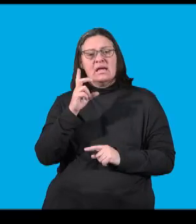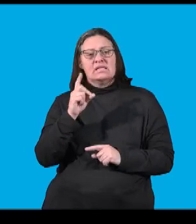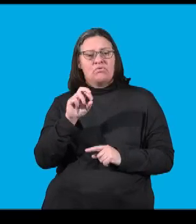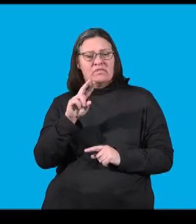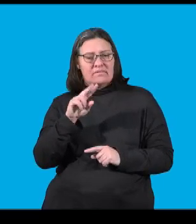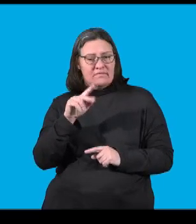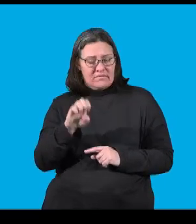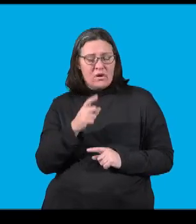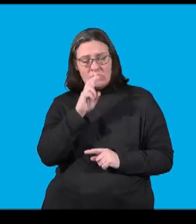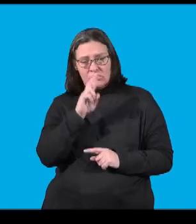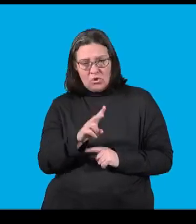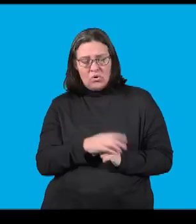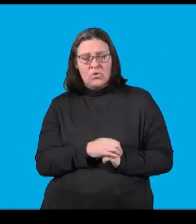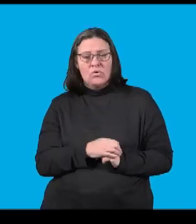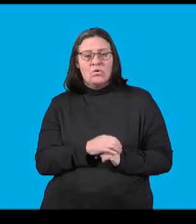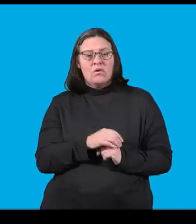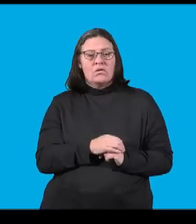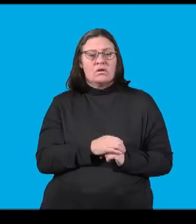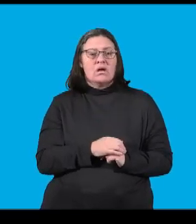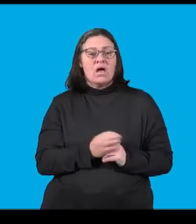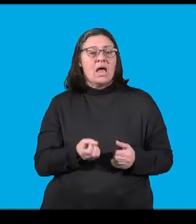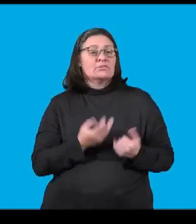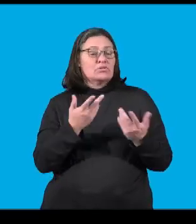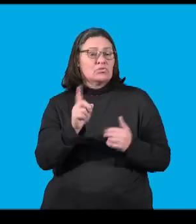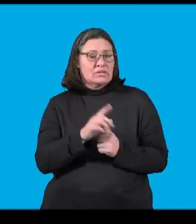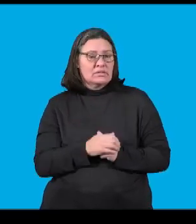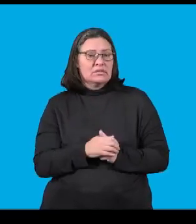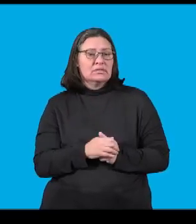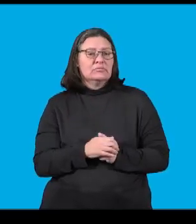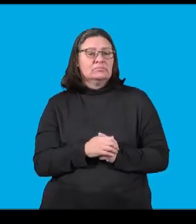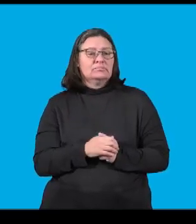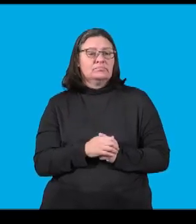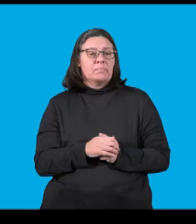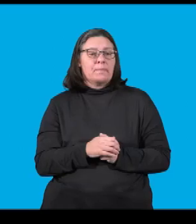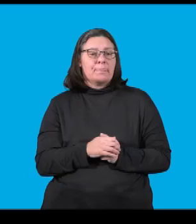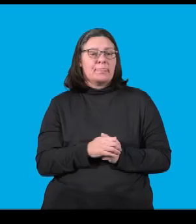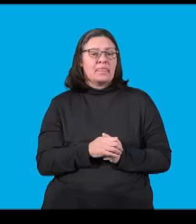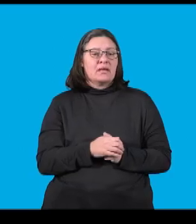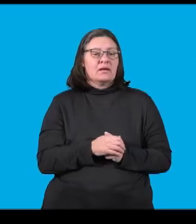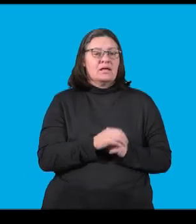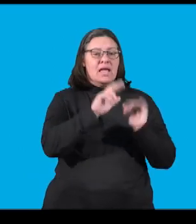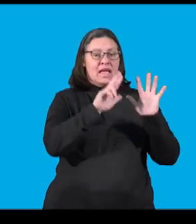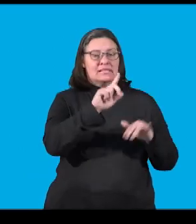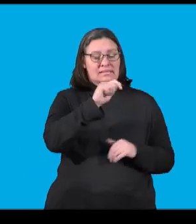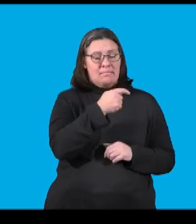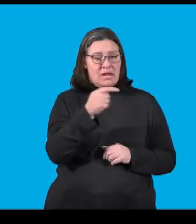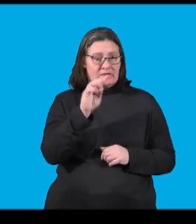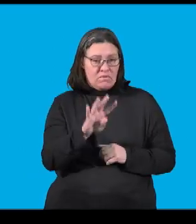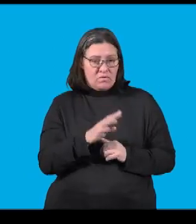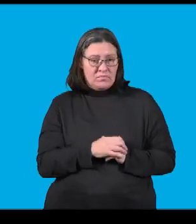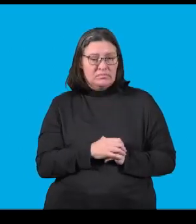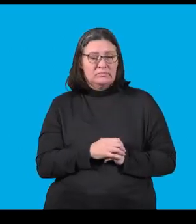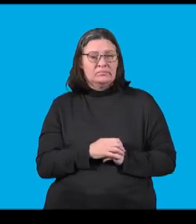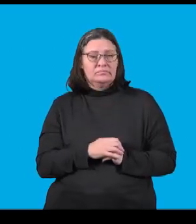find the derivative, which we saw just now. The derivative expression was, let's just call it back up. It was 8t